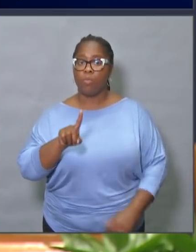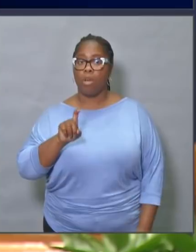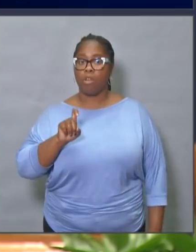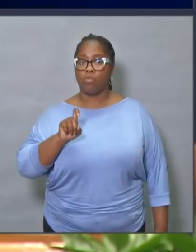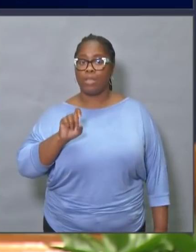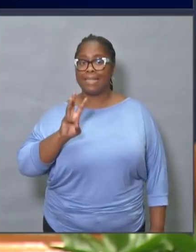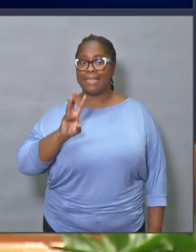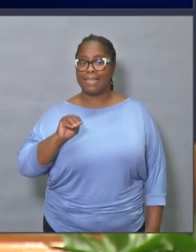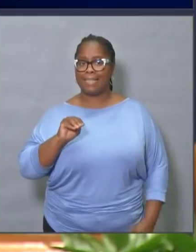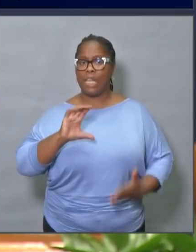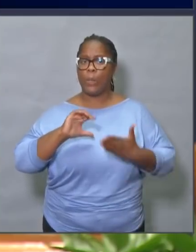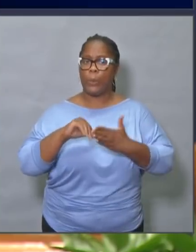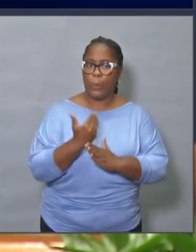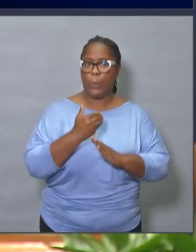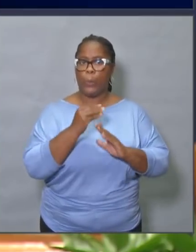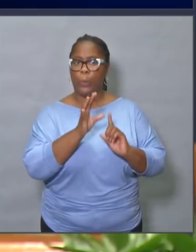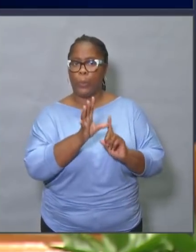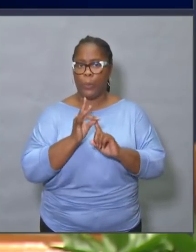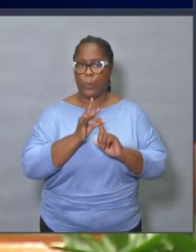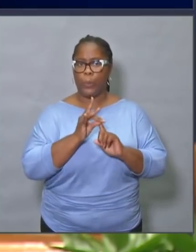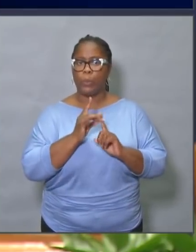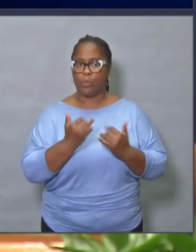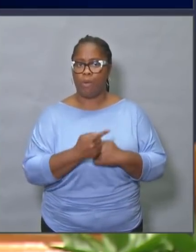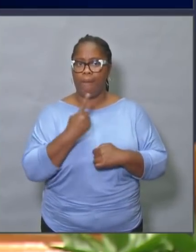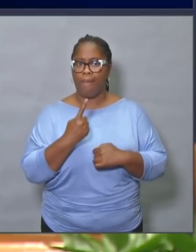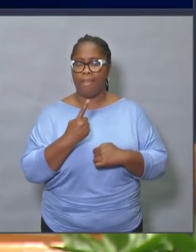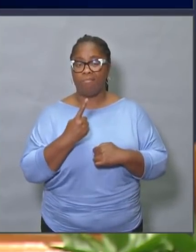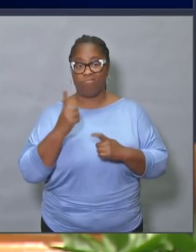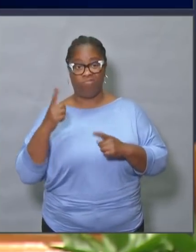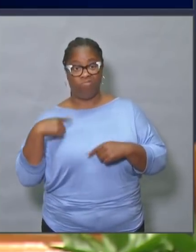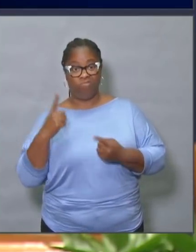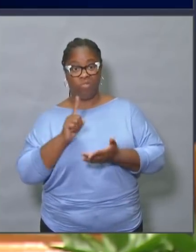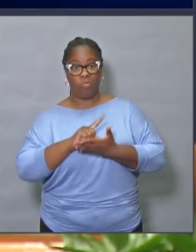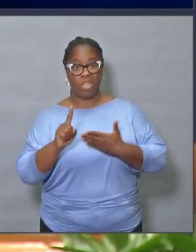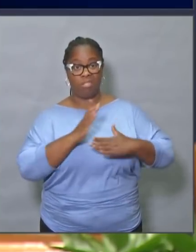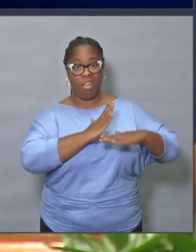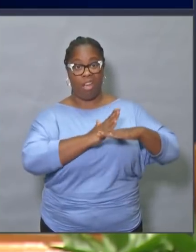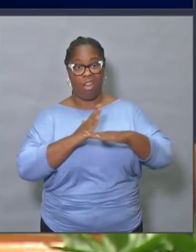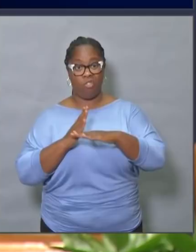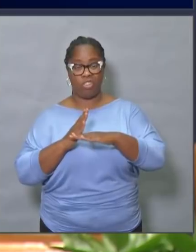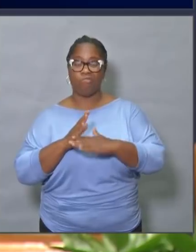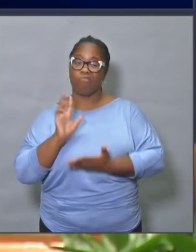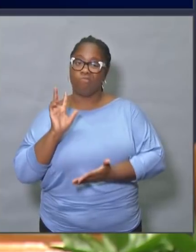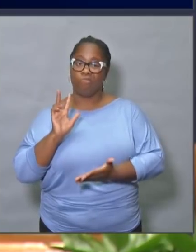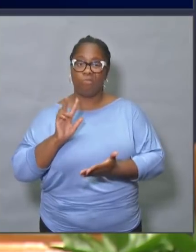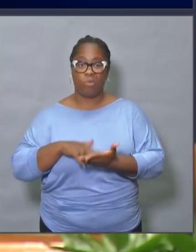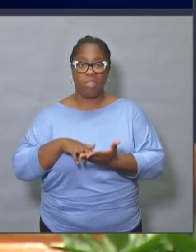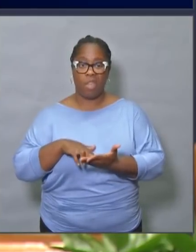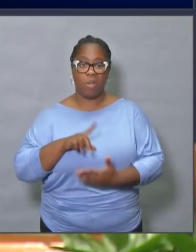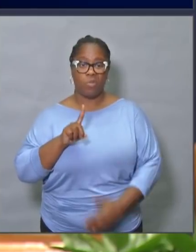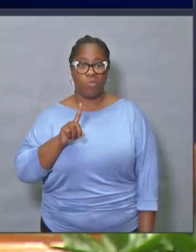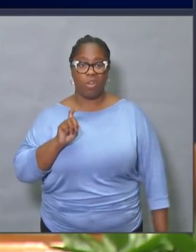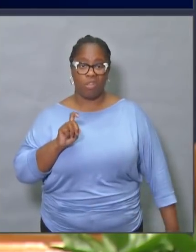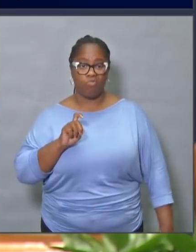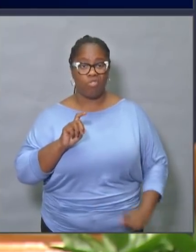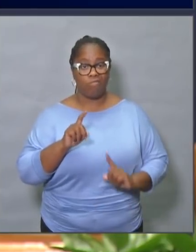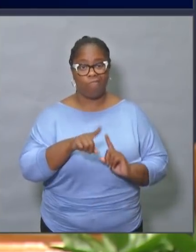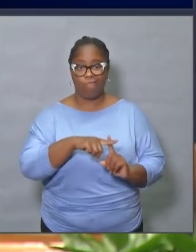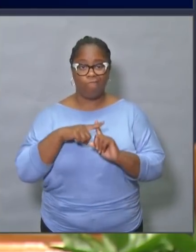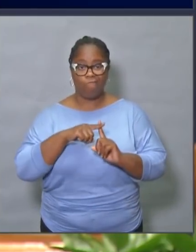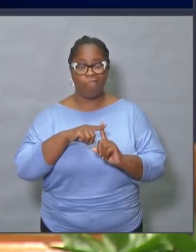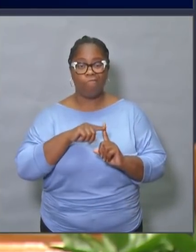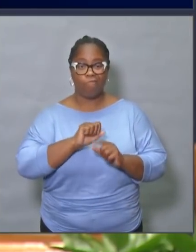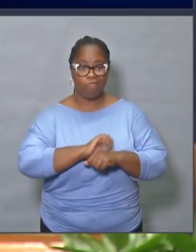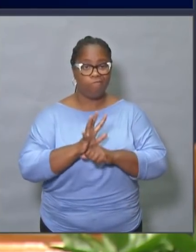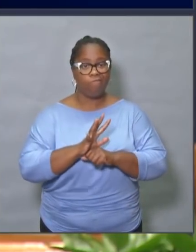3,160 new cases today, and we've been averaging over the past week about 3,100 new cases a day. This does